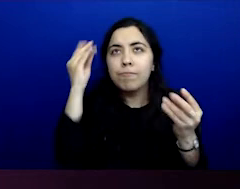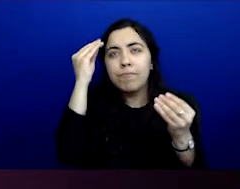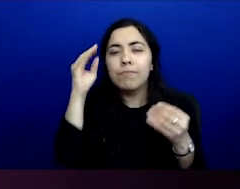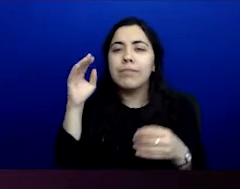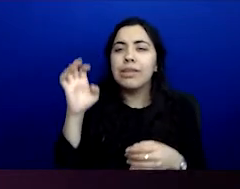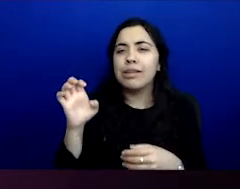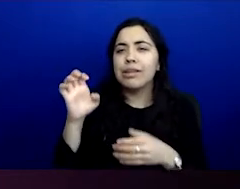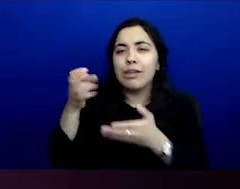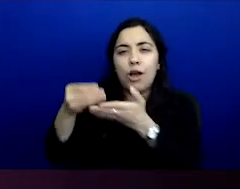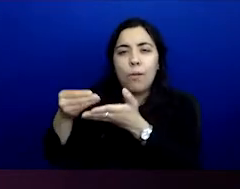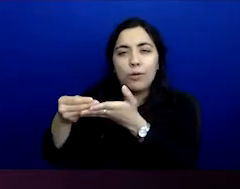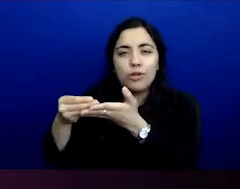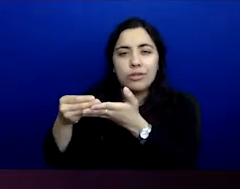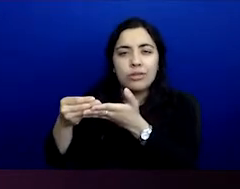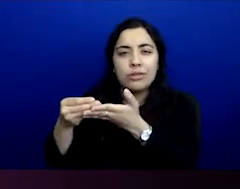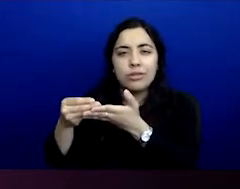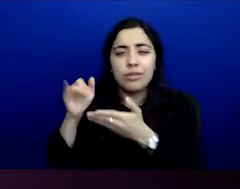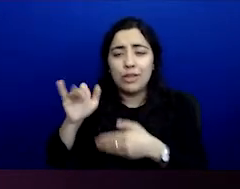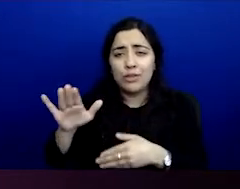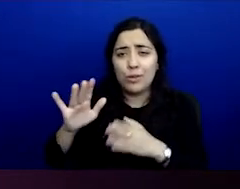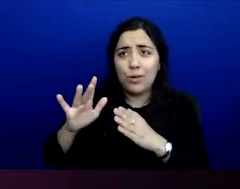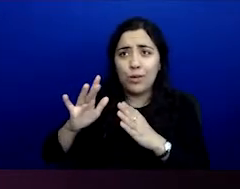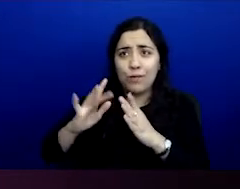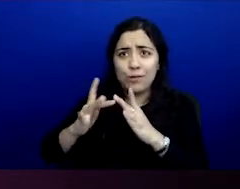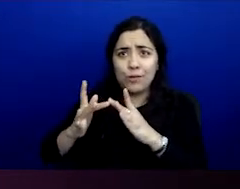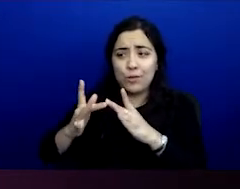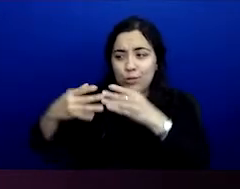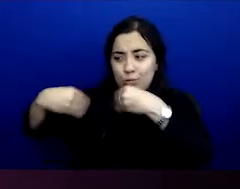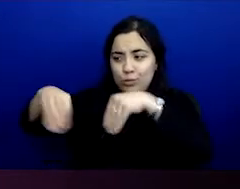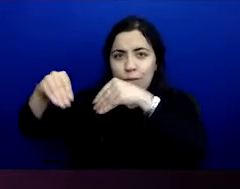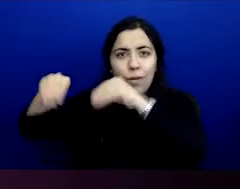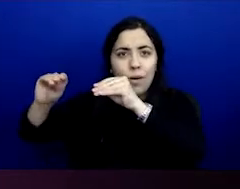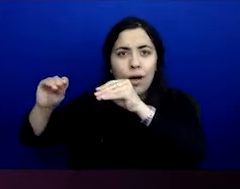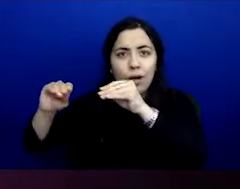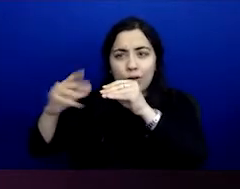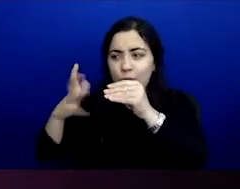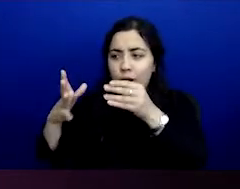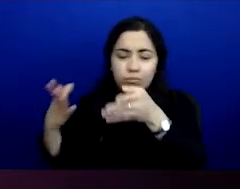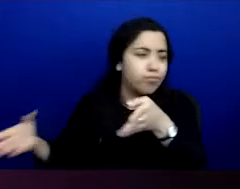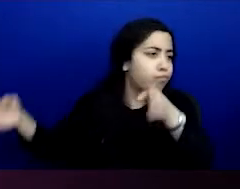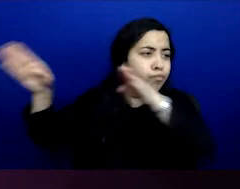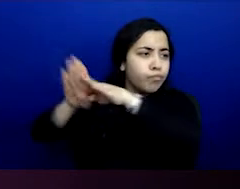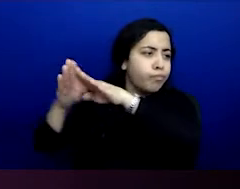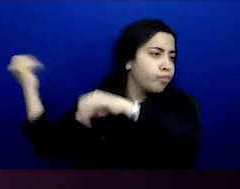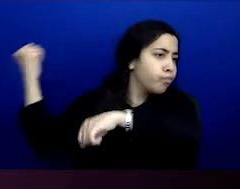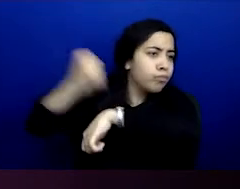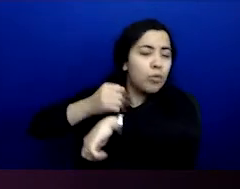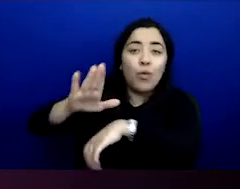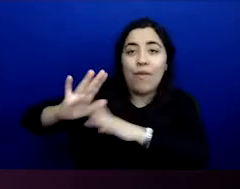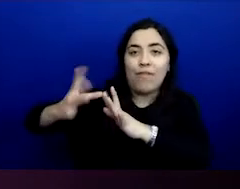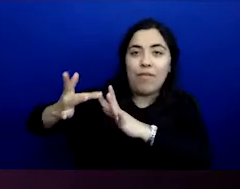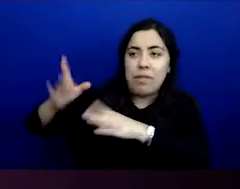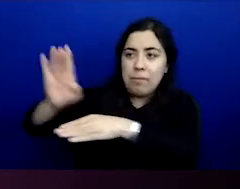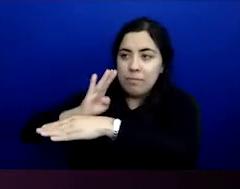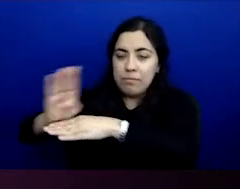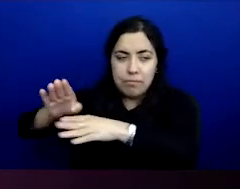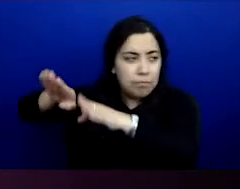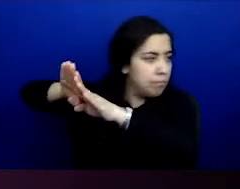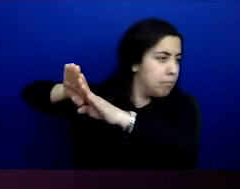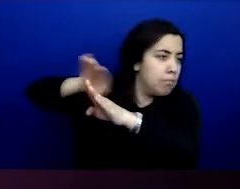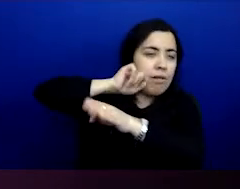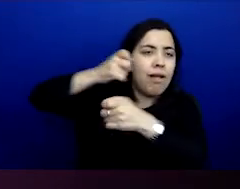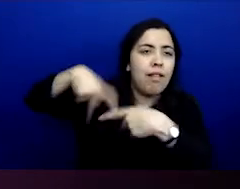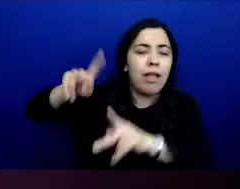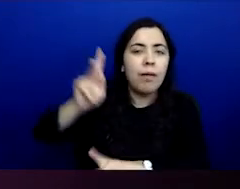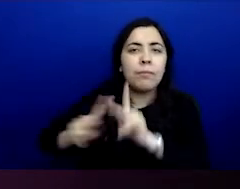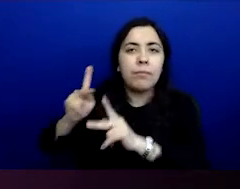example, you know, this is your virtual store. You don't want to close the doors of your virtual business and stop allowing people to, you